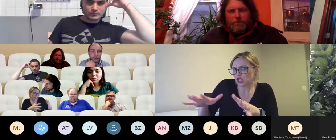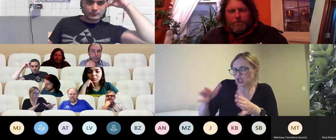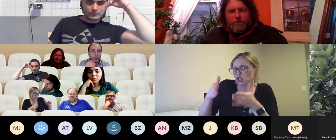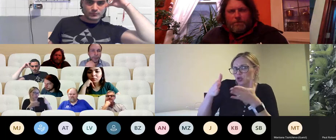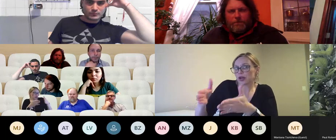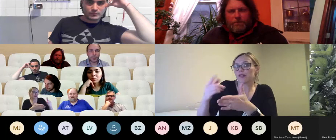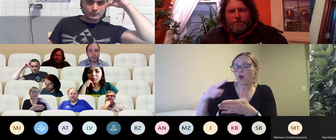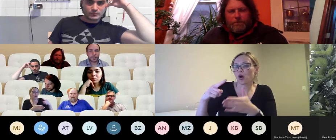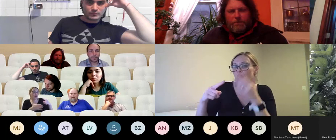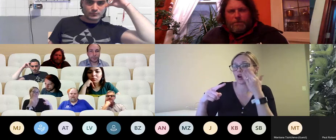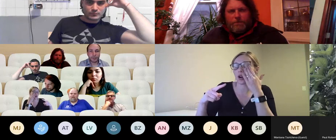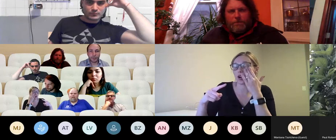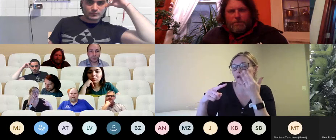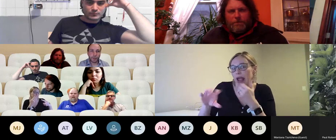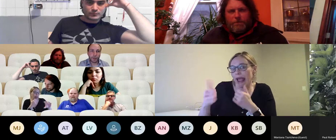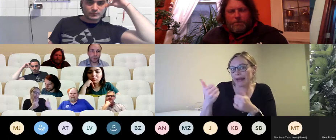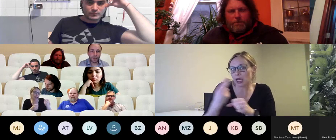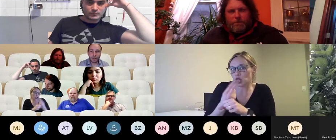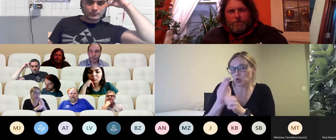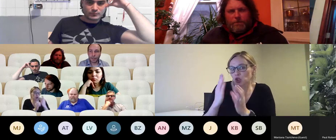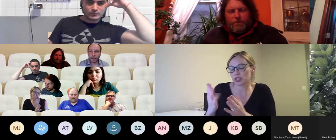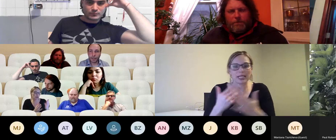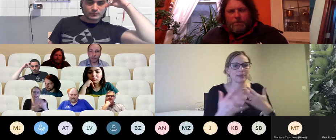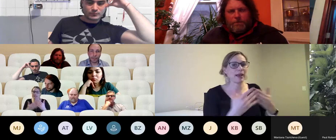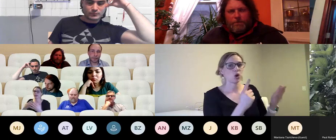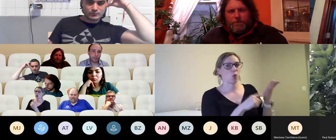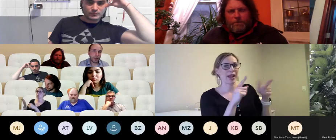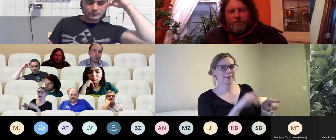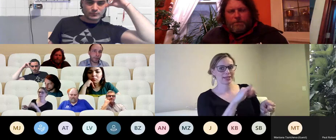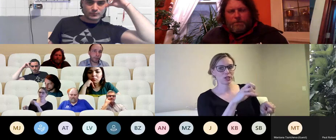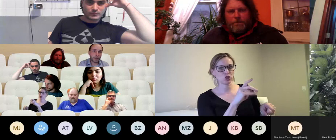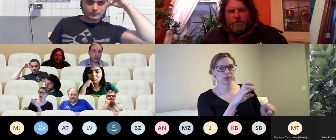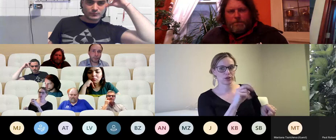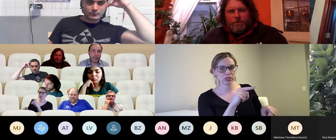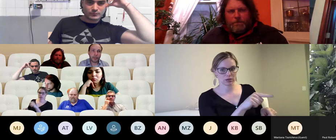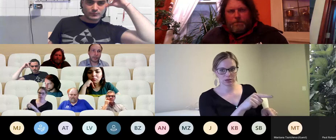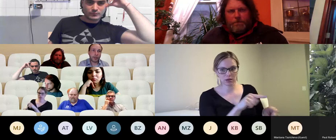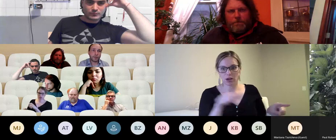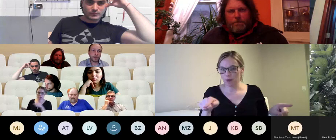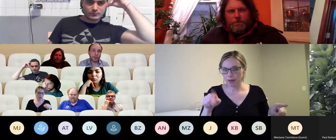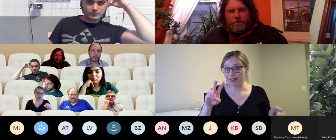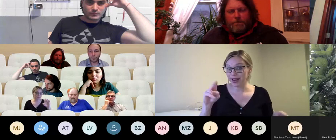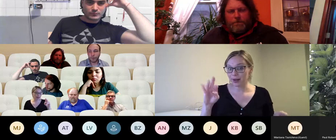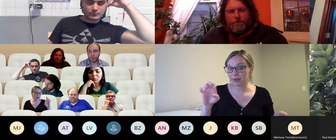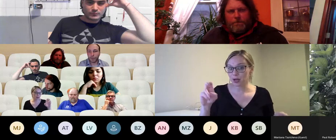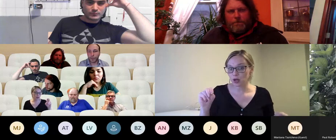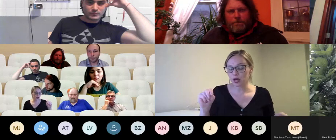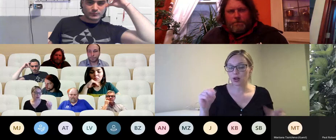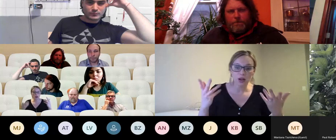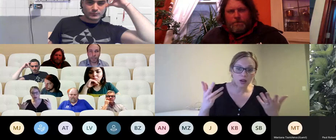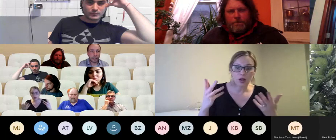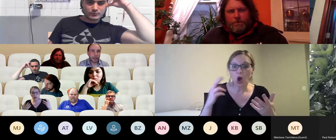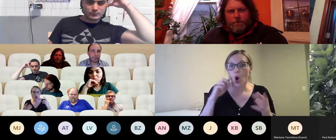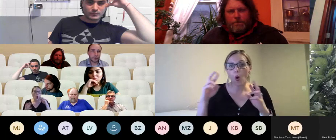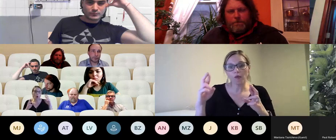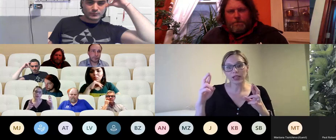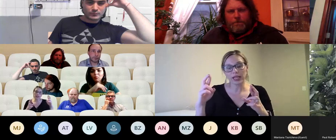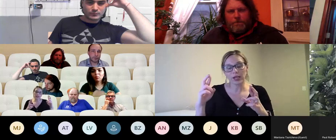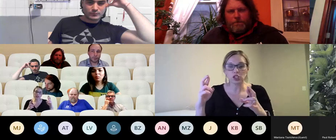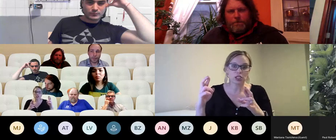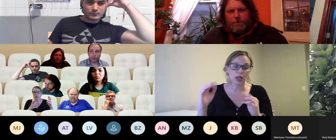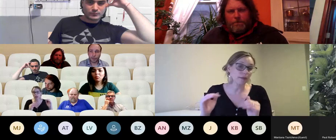users, regardless of what happens on Jefferson. So if anything, they might hopefully just be hand in glove if we are